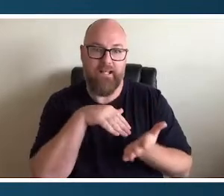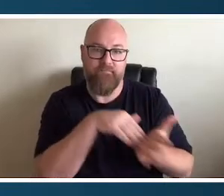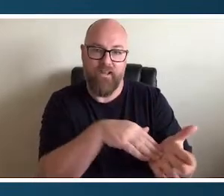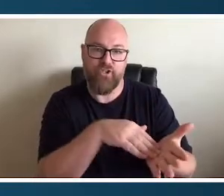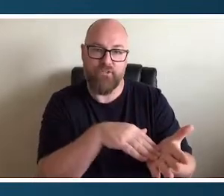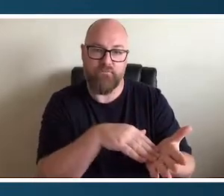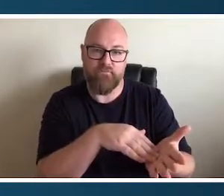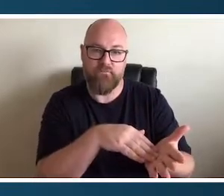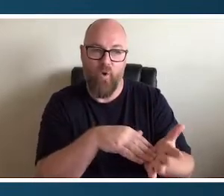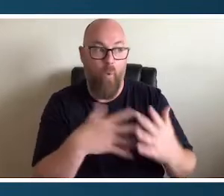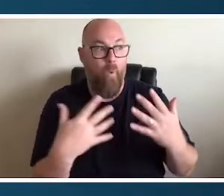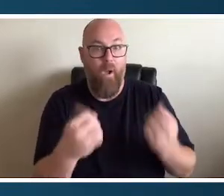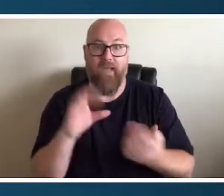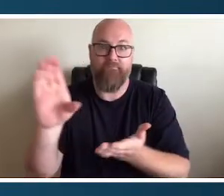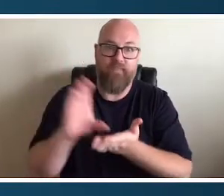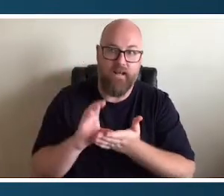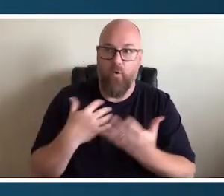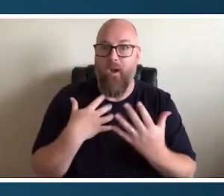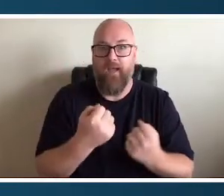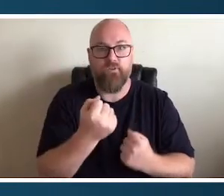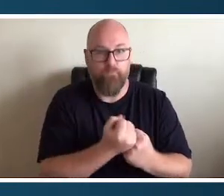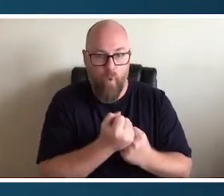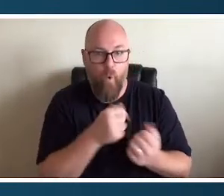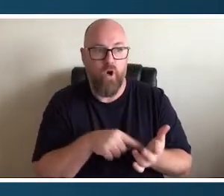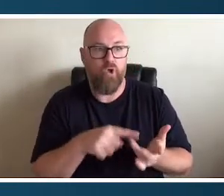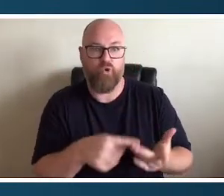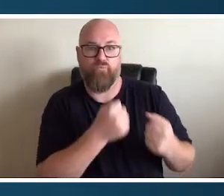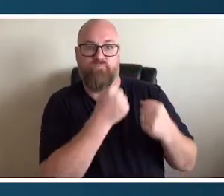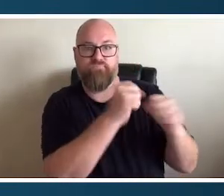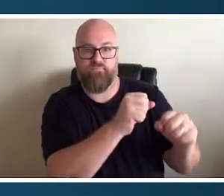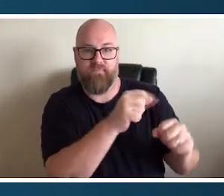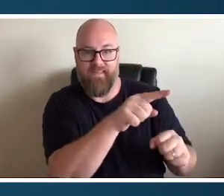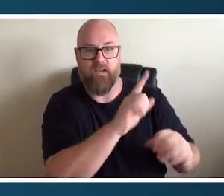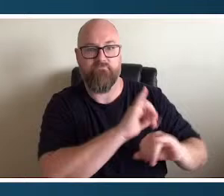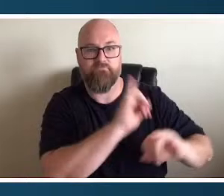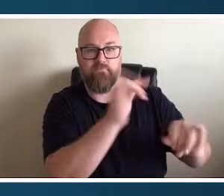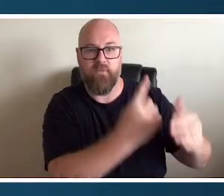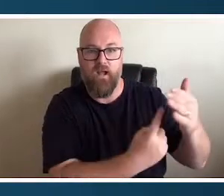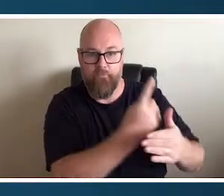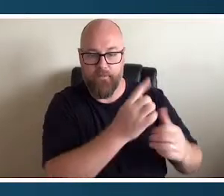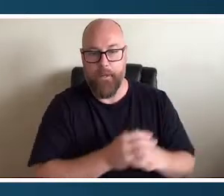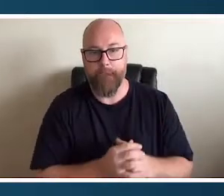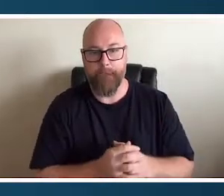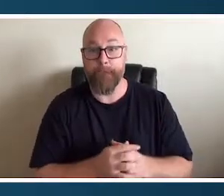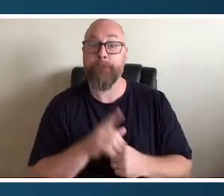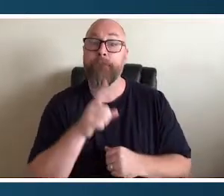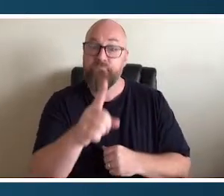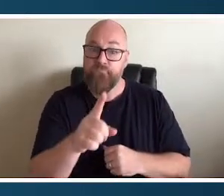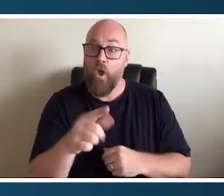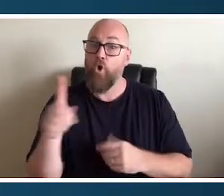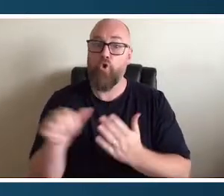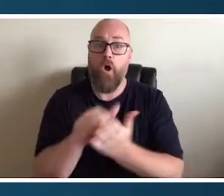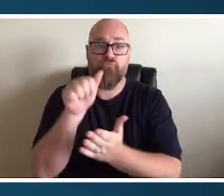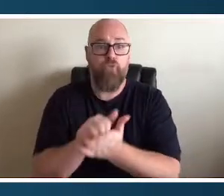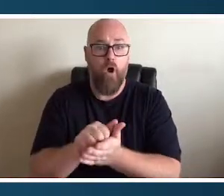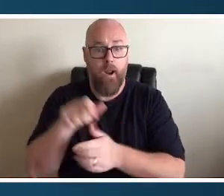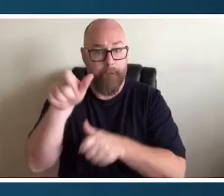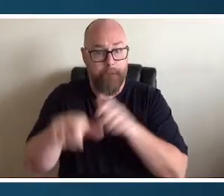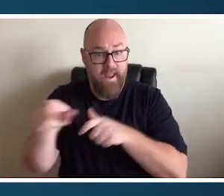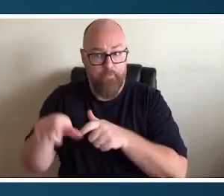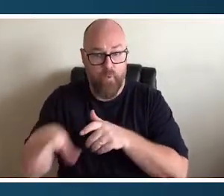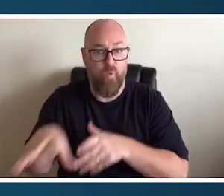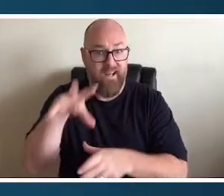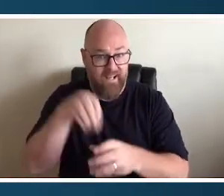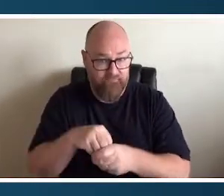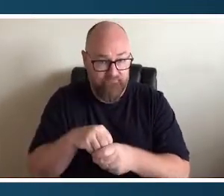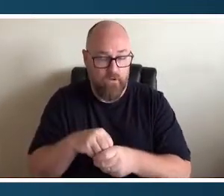Finally, there is limited participation of affected people. And please remember that I am talking about crisis context here, therefore